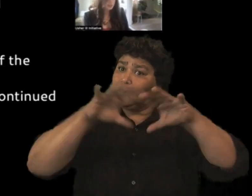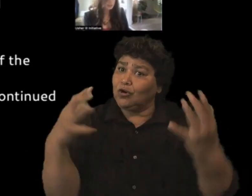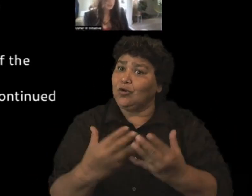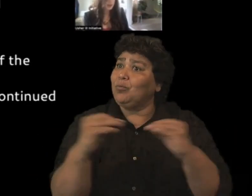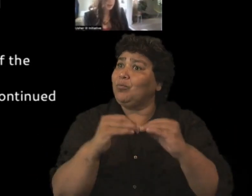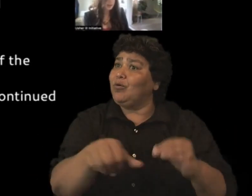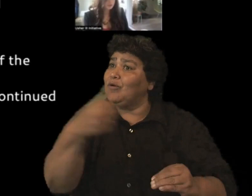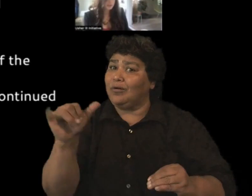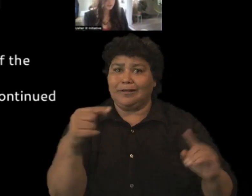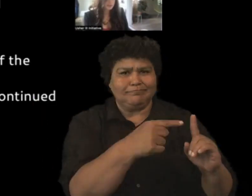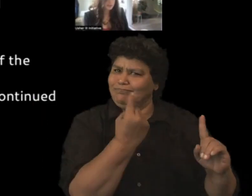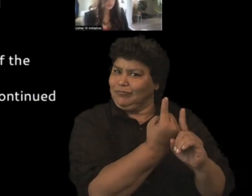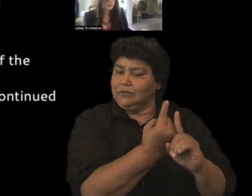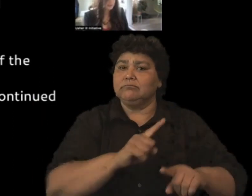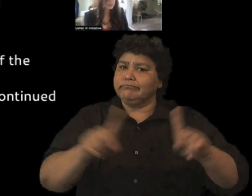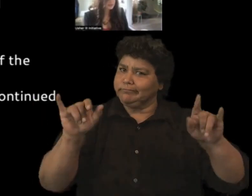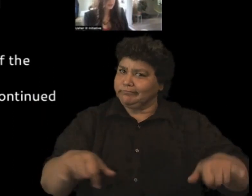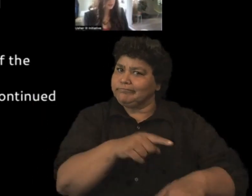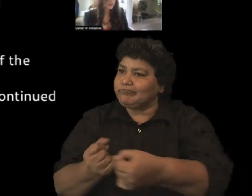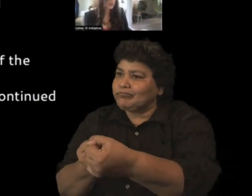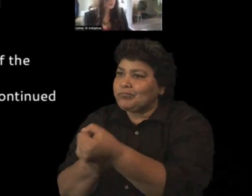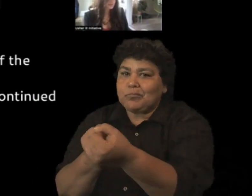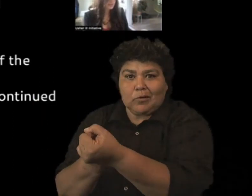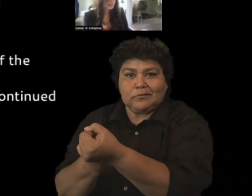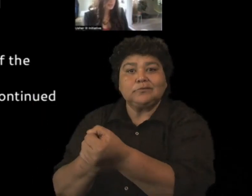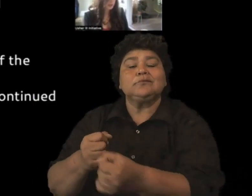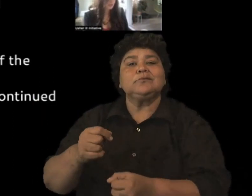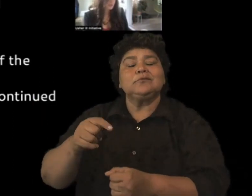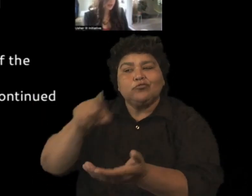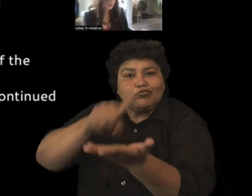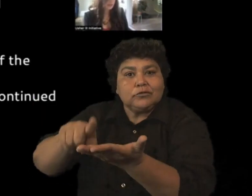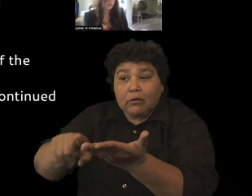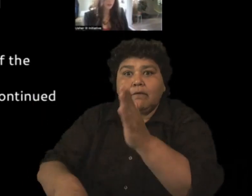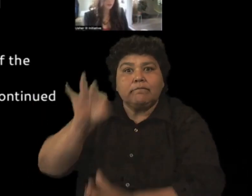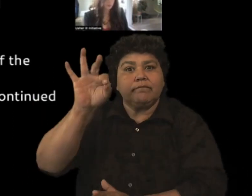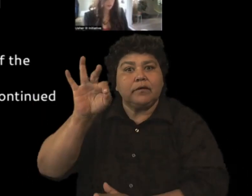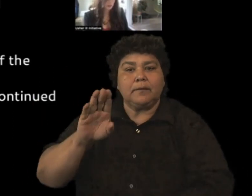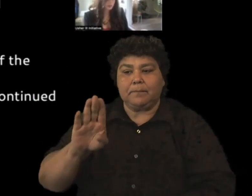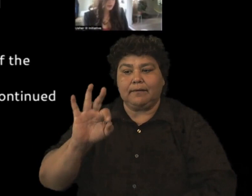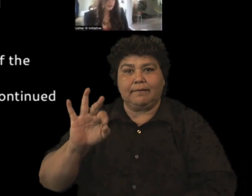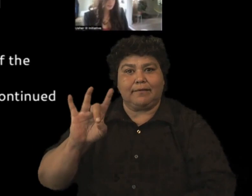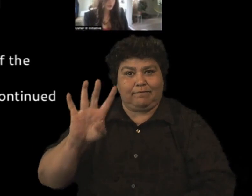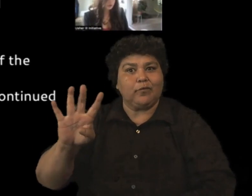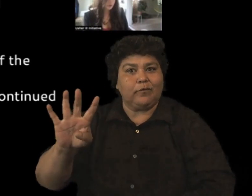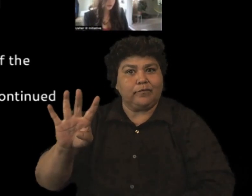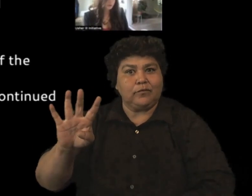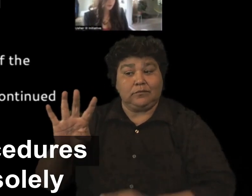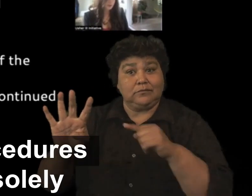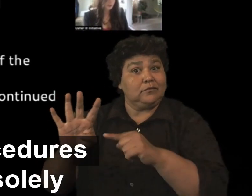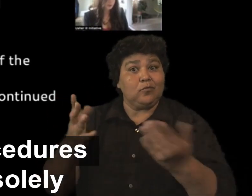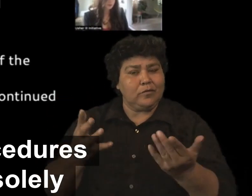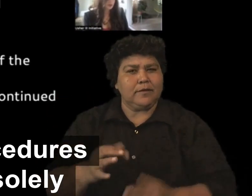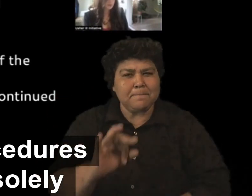has sponsored cutting-edge research that led to the discovery and optimization of BF844, a small